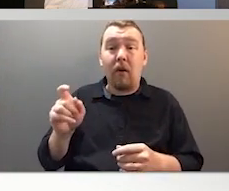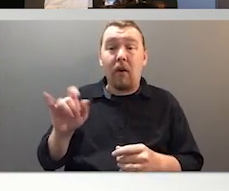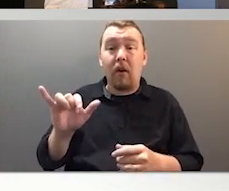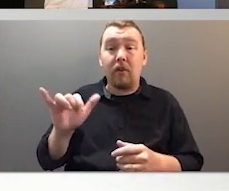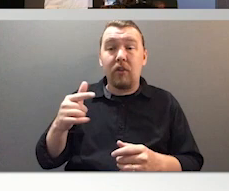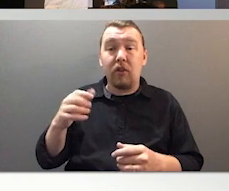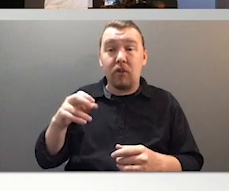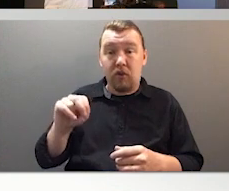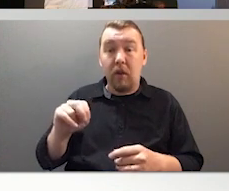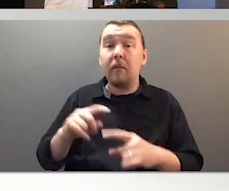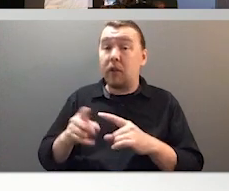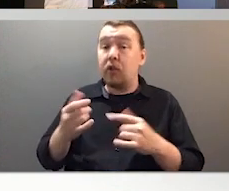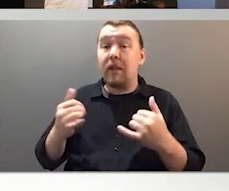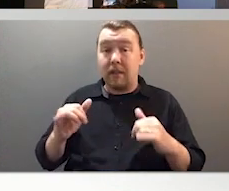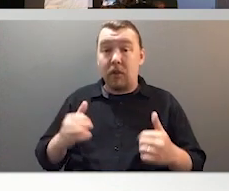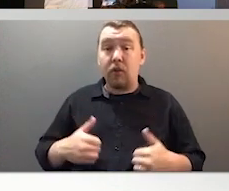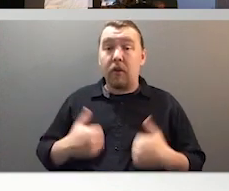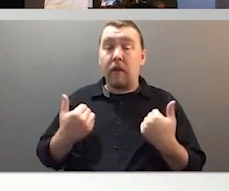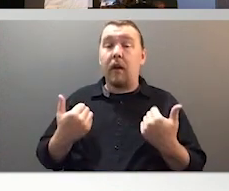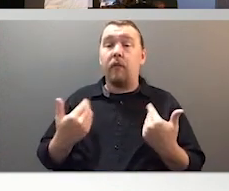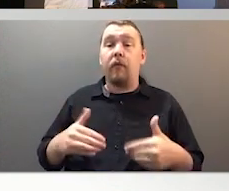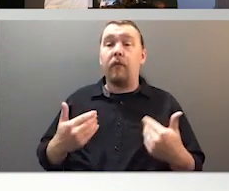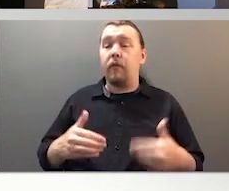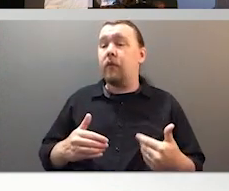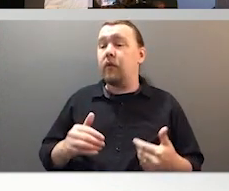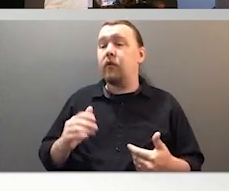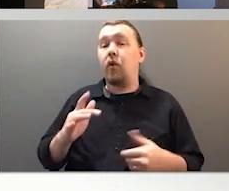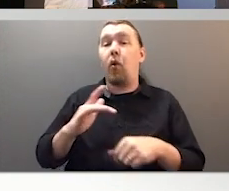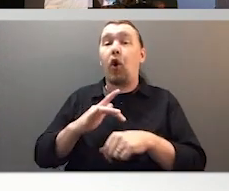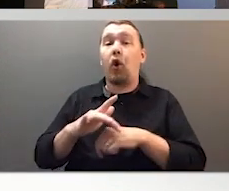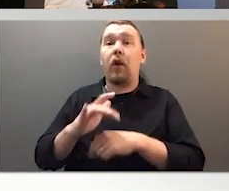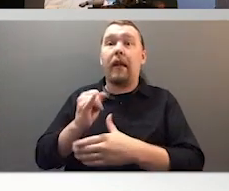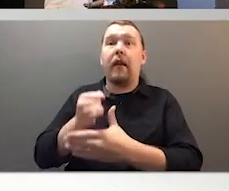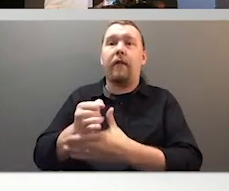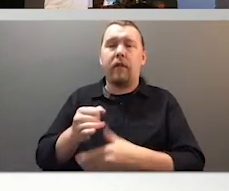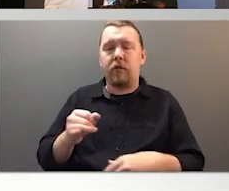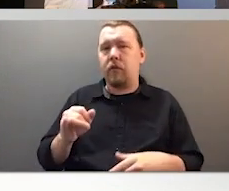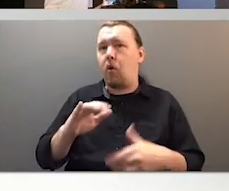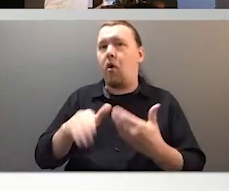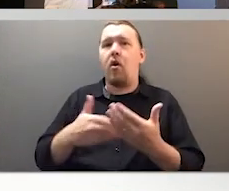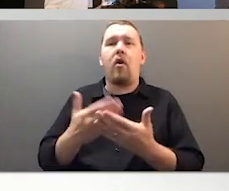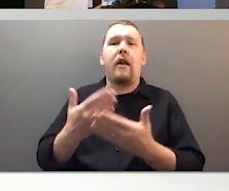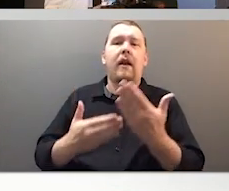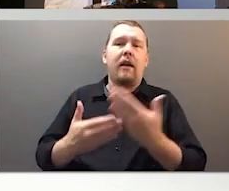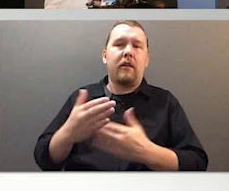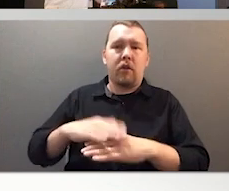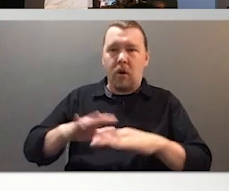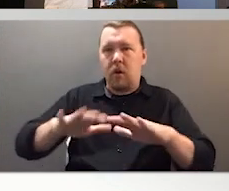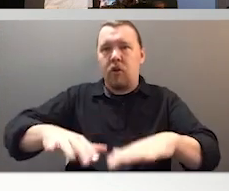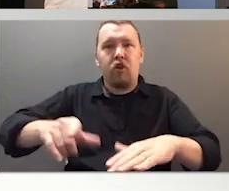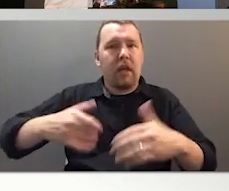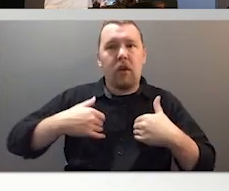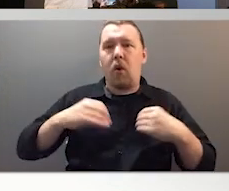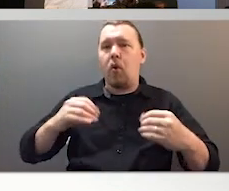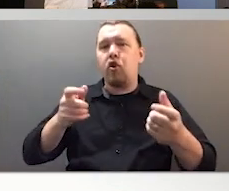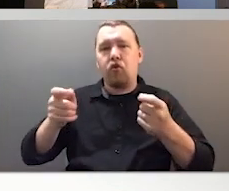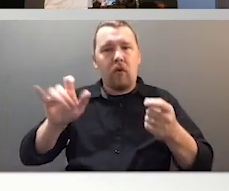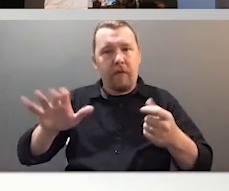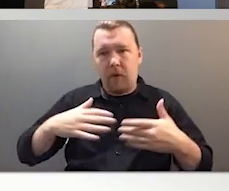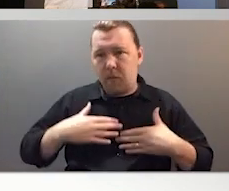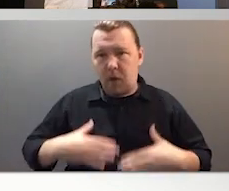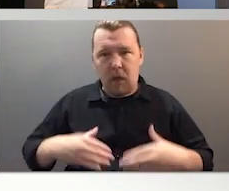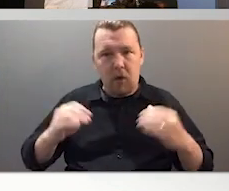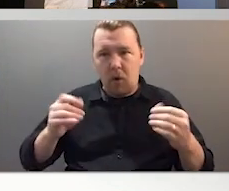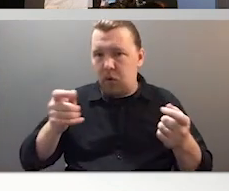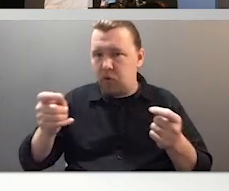So the beginning is her in early intervention. So it was all hands-on. She had no control over her body. She had no control over her motor